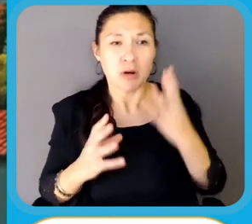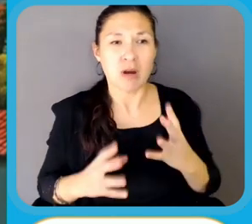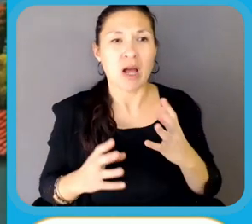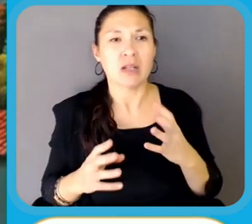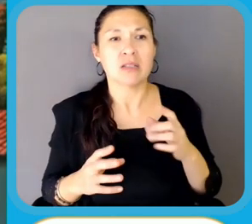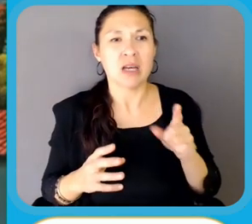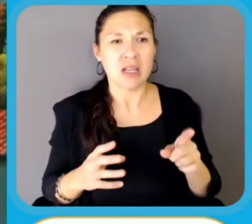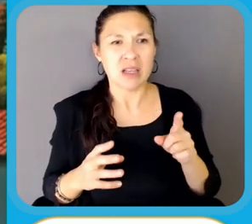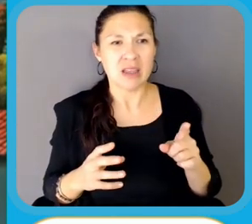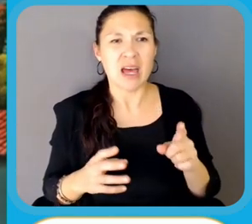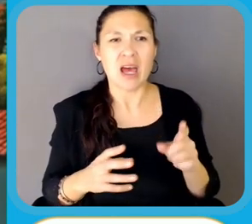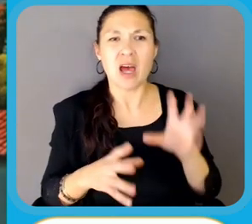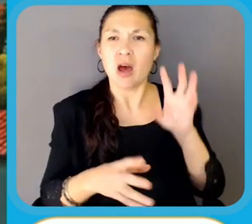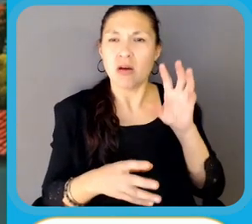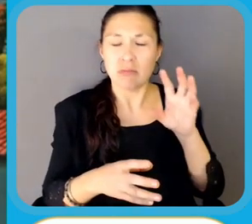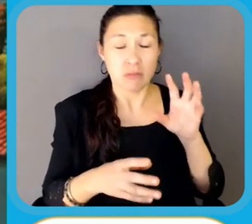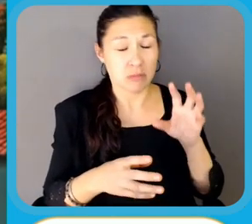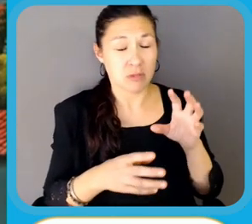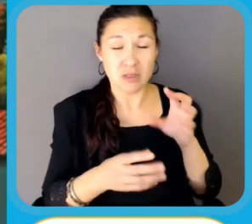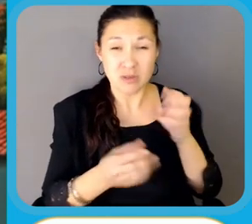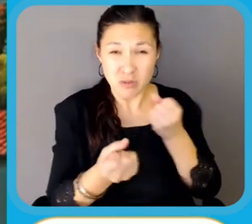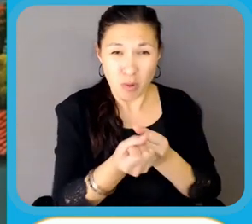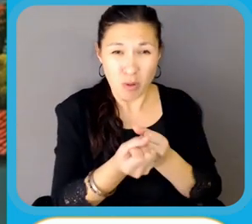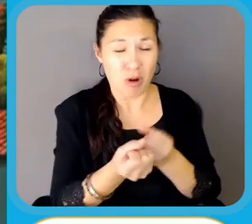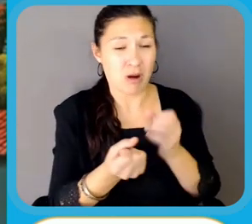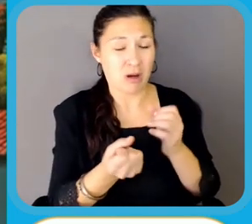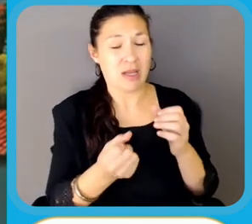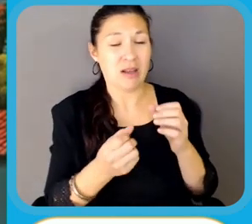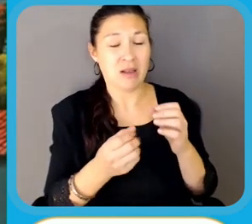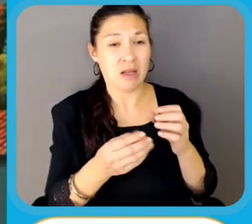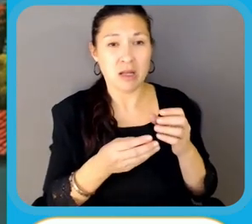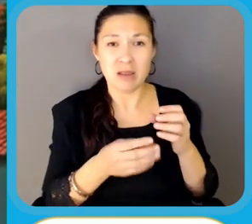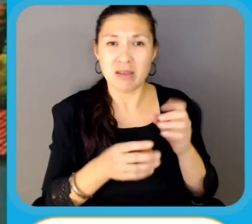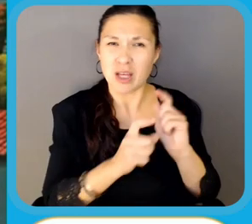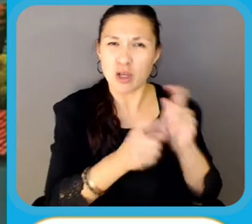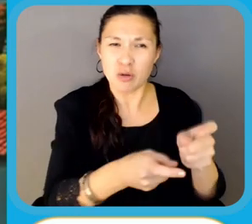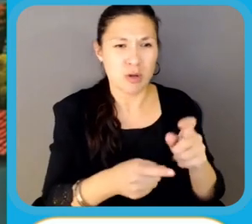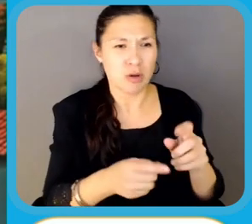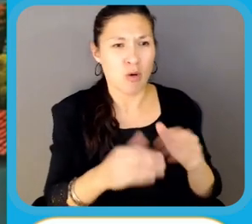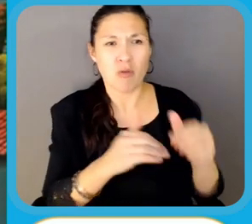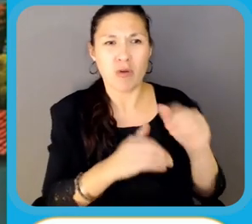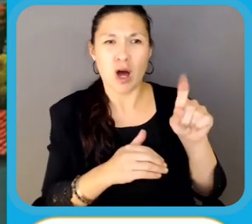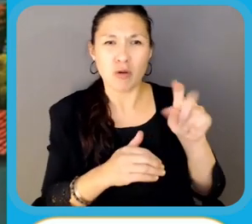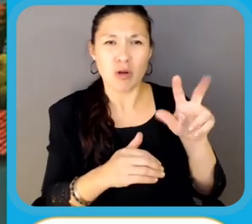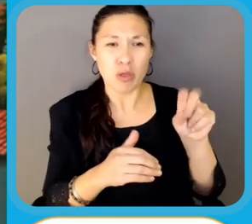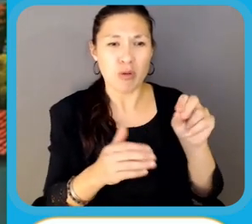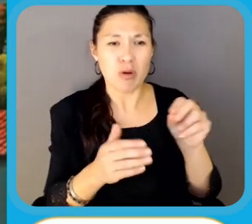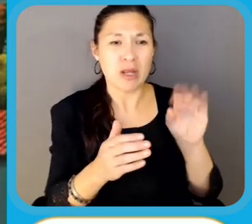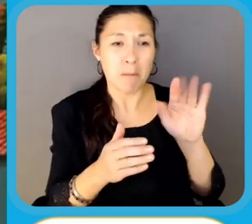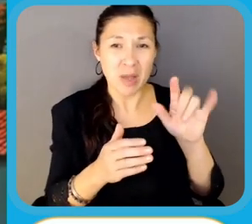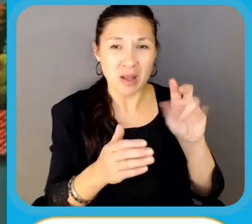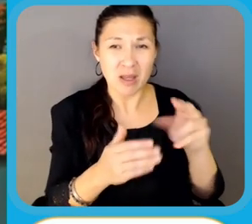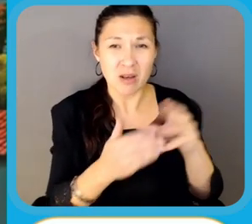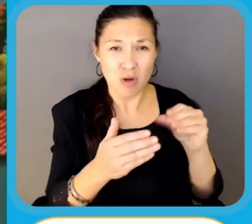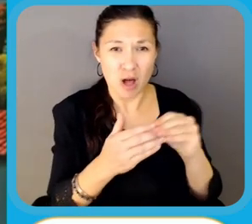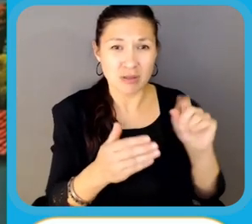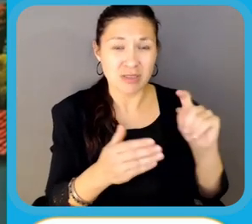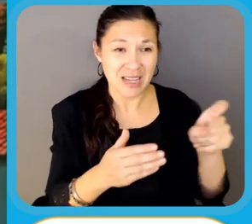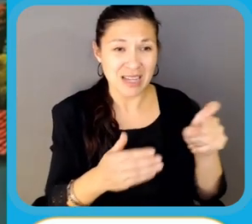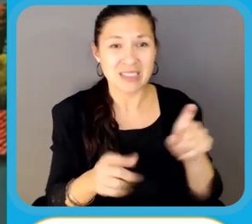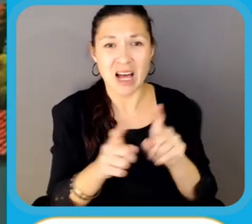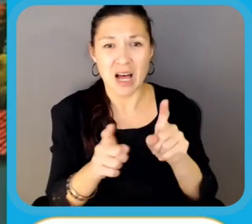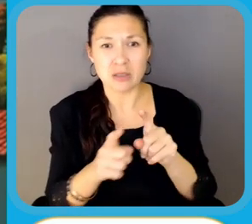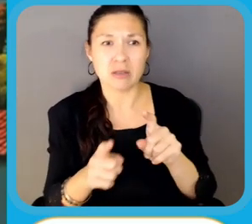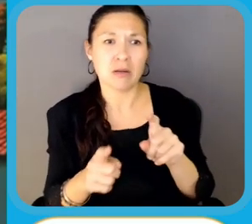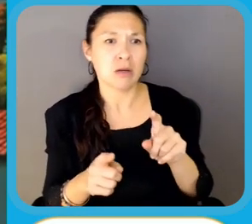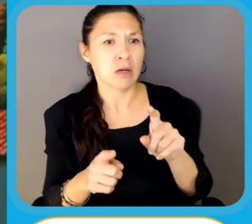billion in taxes annually and $390 billion through their spending power to build up our state. In reality, so